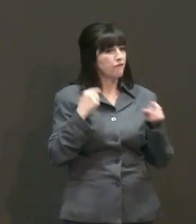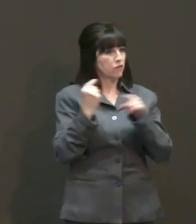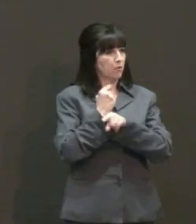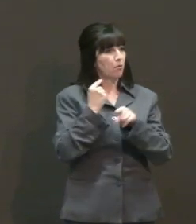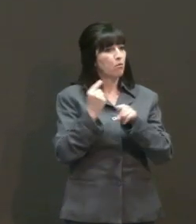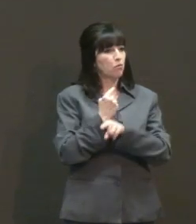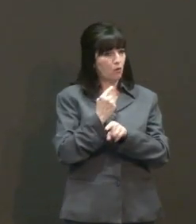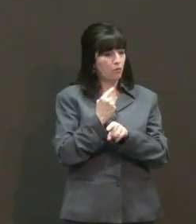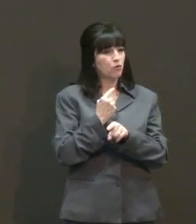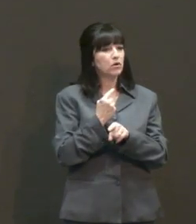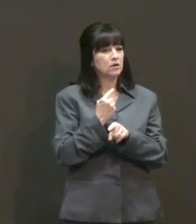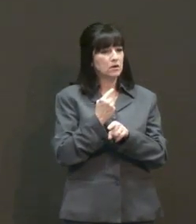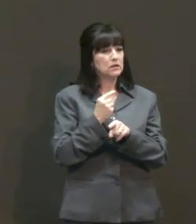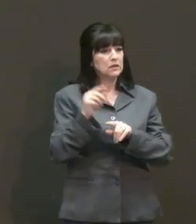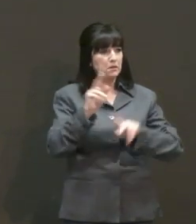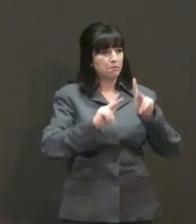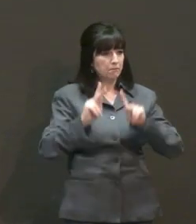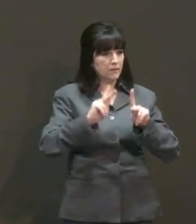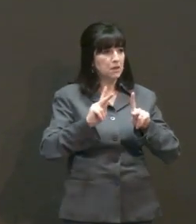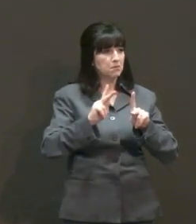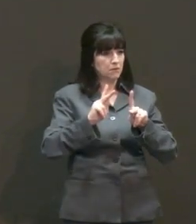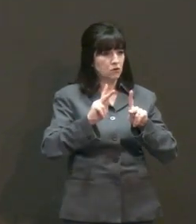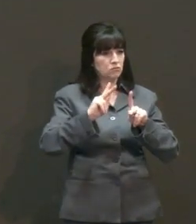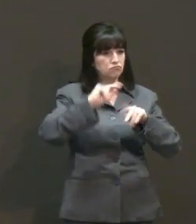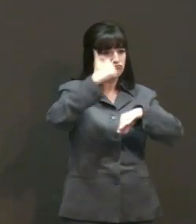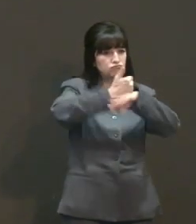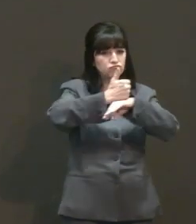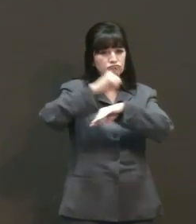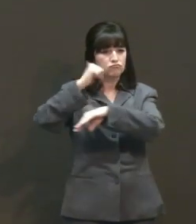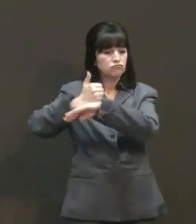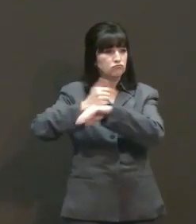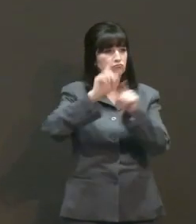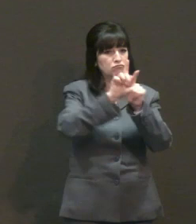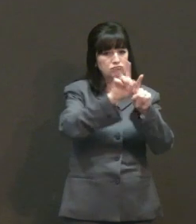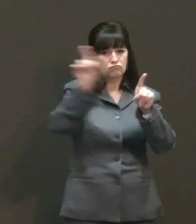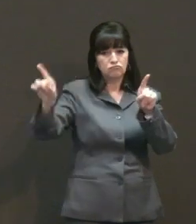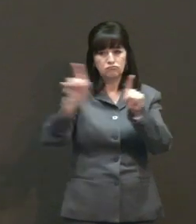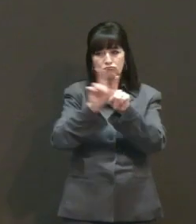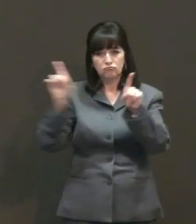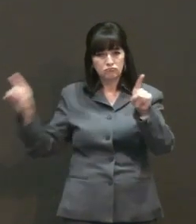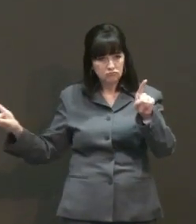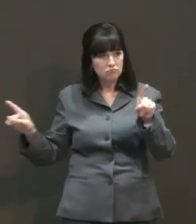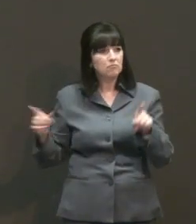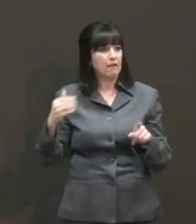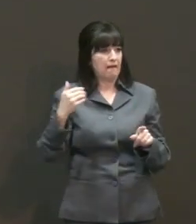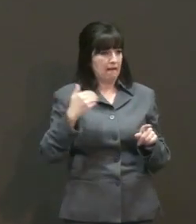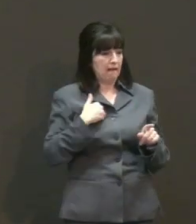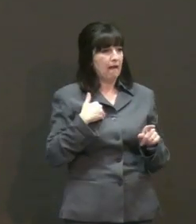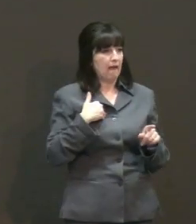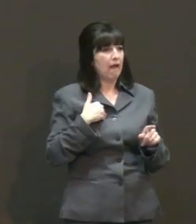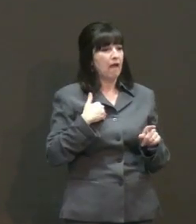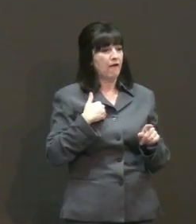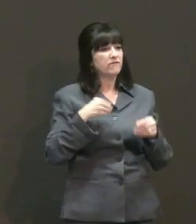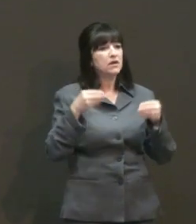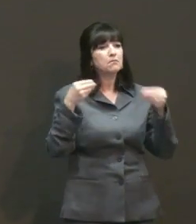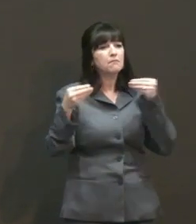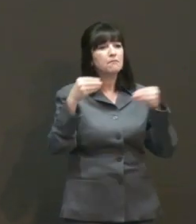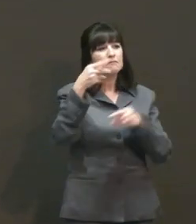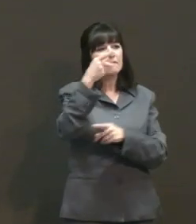keep workers separate. Actually, we're talking about putting plastic shields in between them. They wear